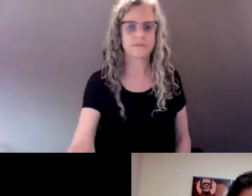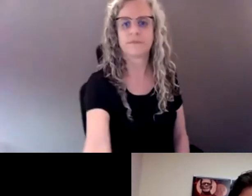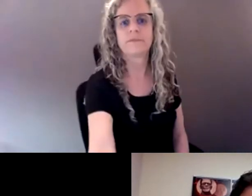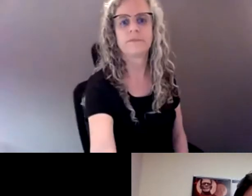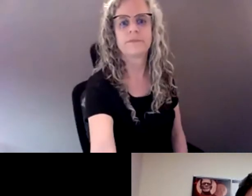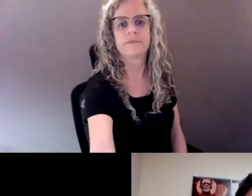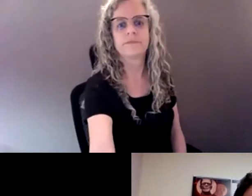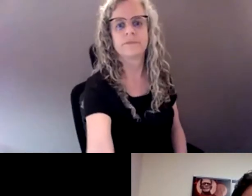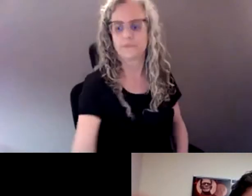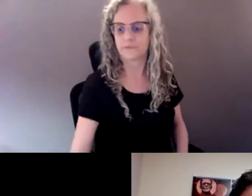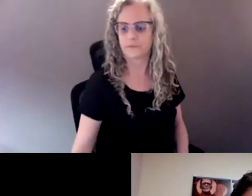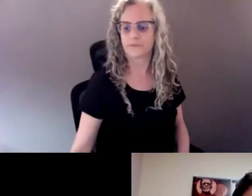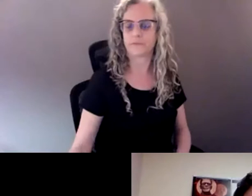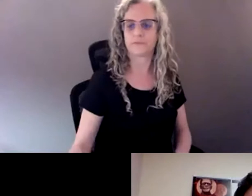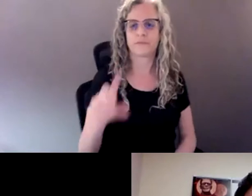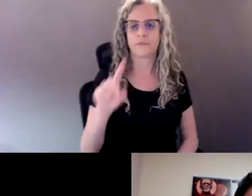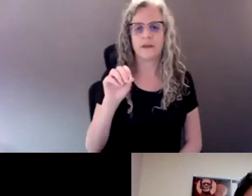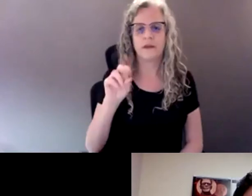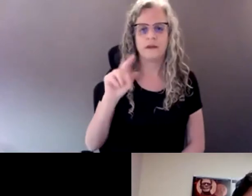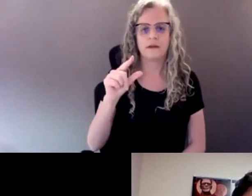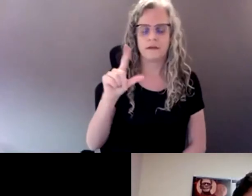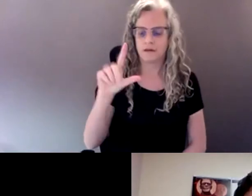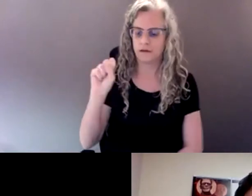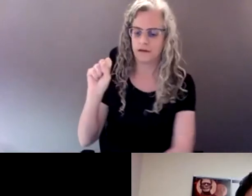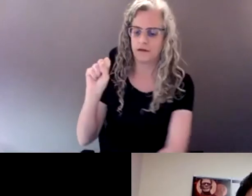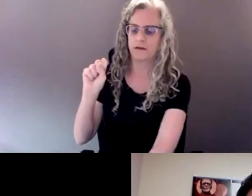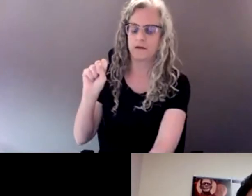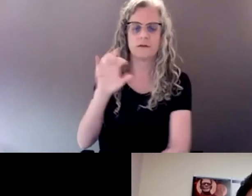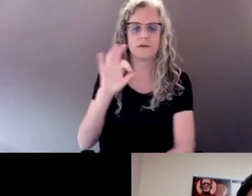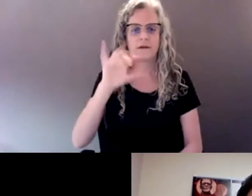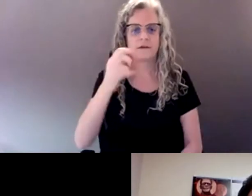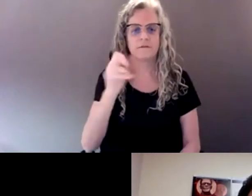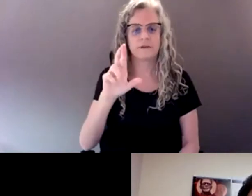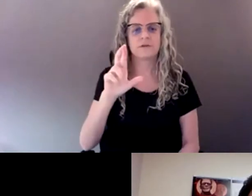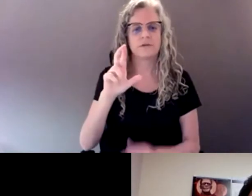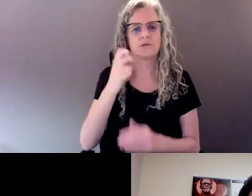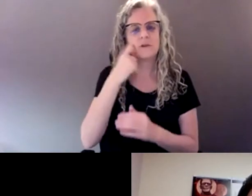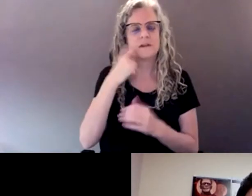of a summary of recent political